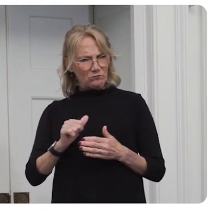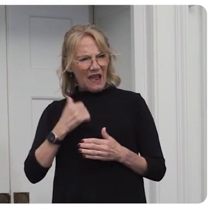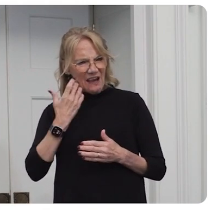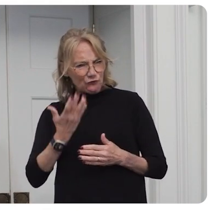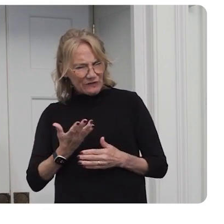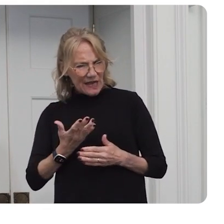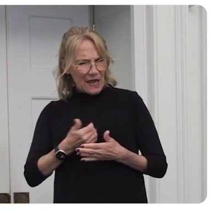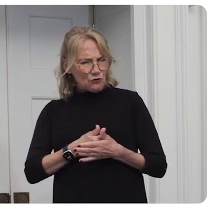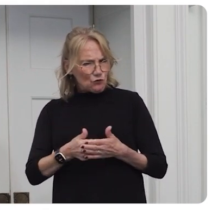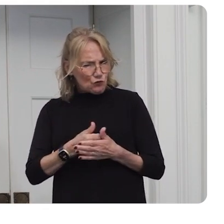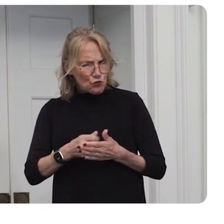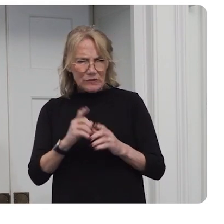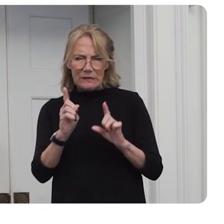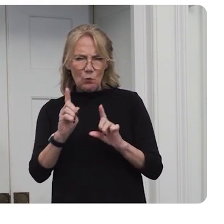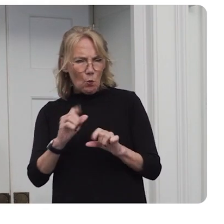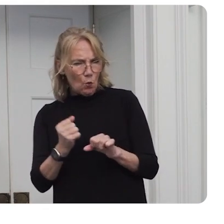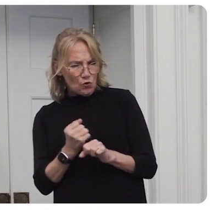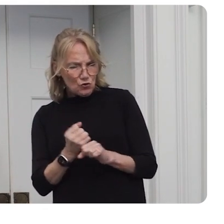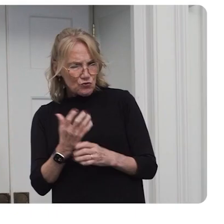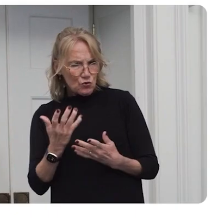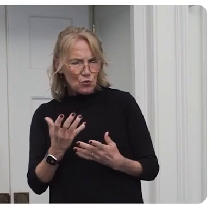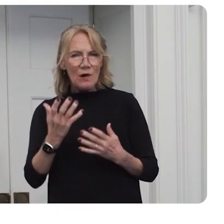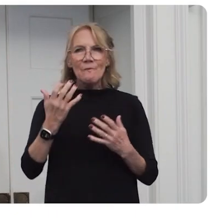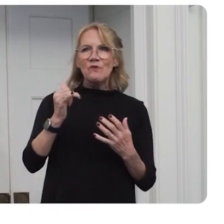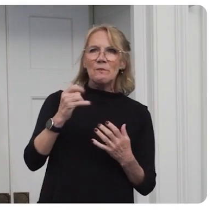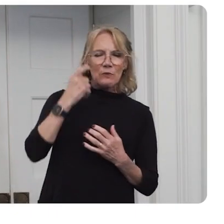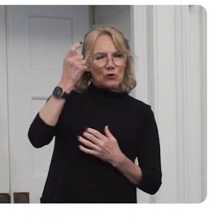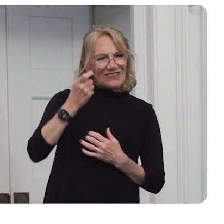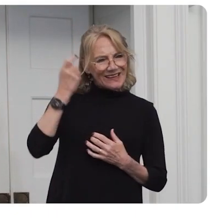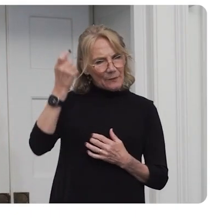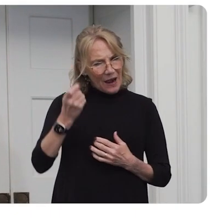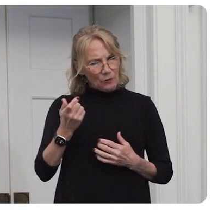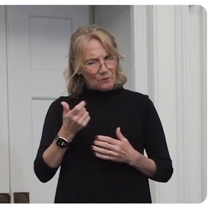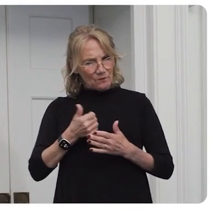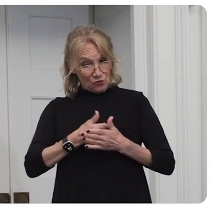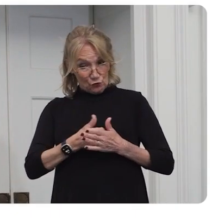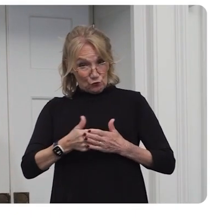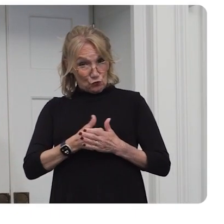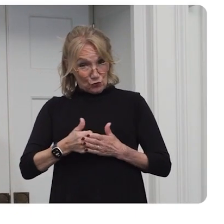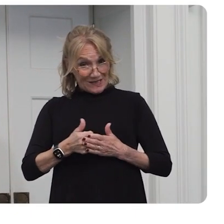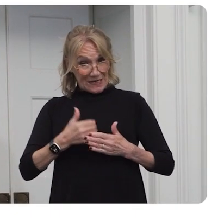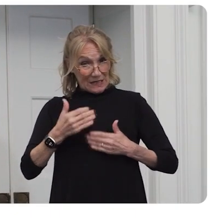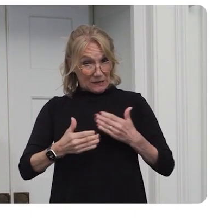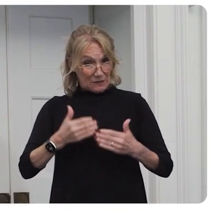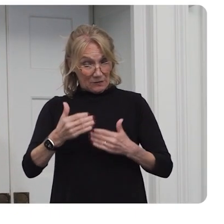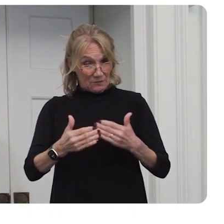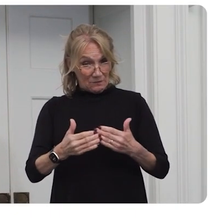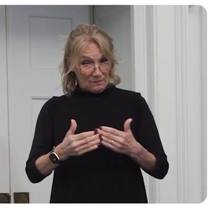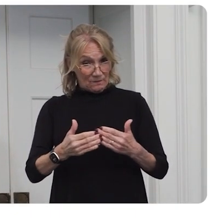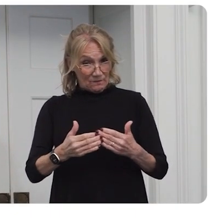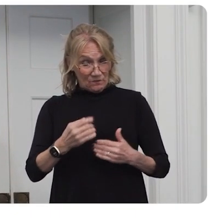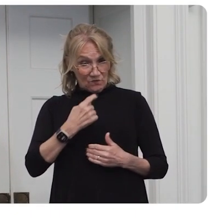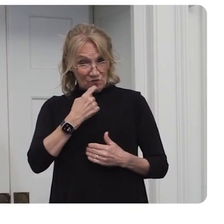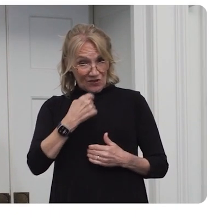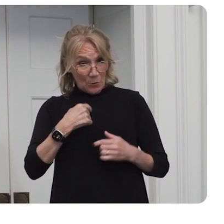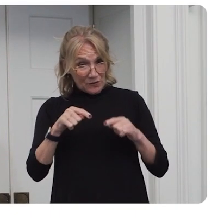looks like. And maybe we can think through that routine by, if it's okay